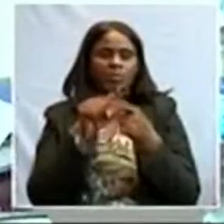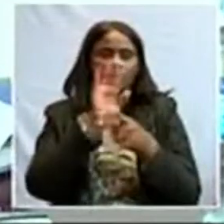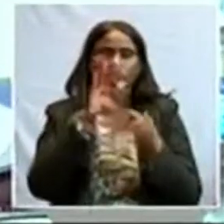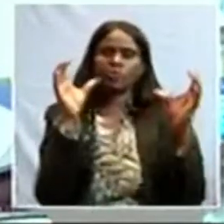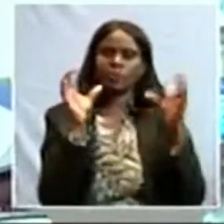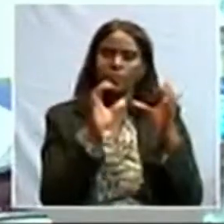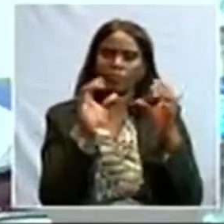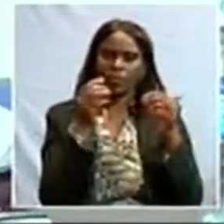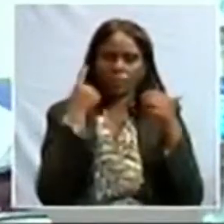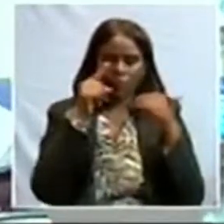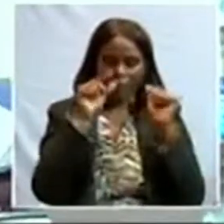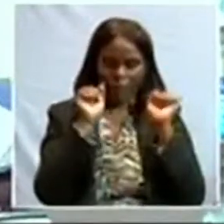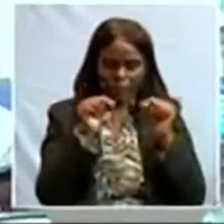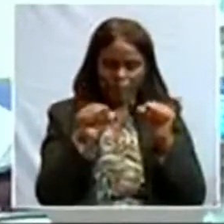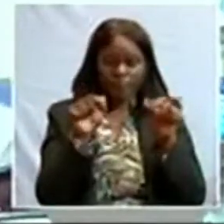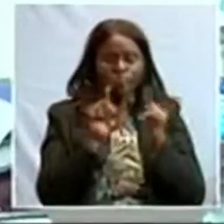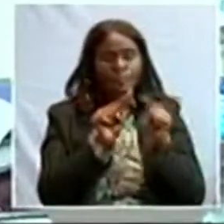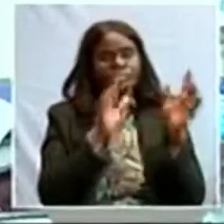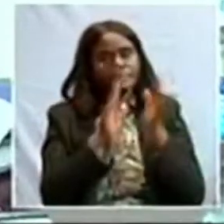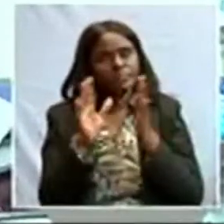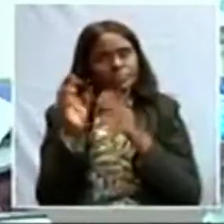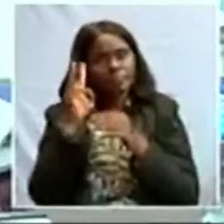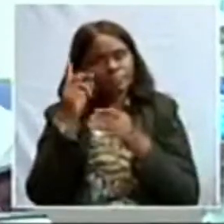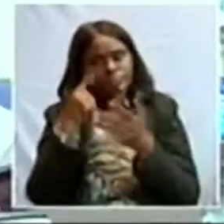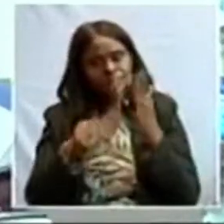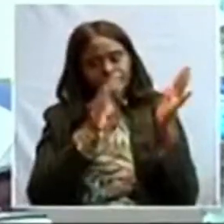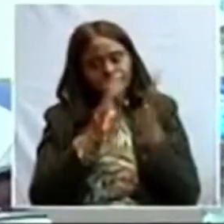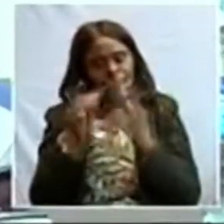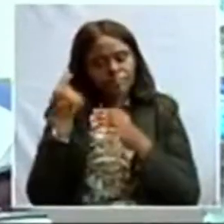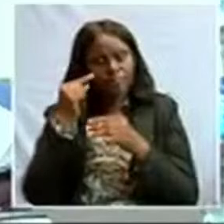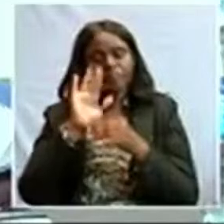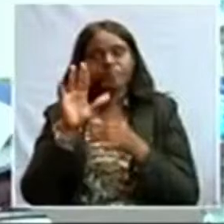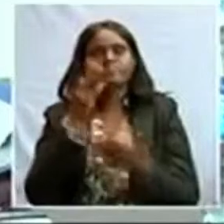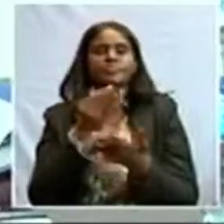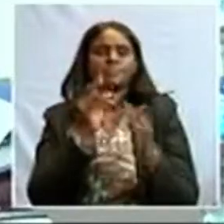committee for possible consideration in preparation of your report.